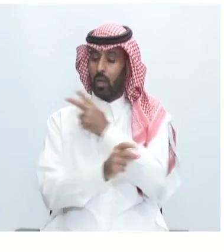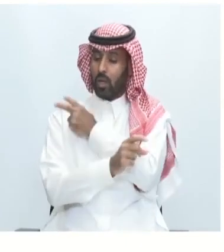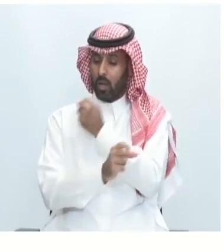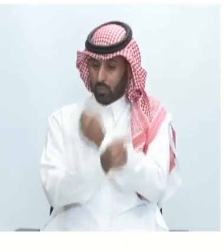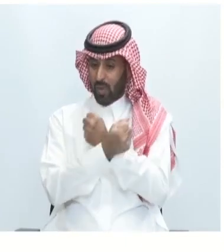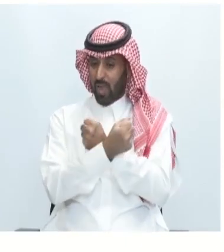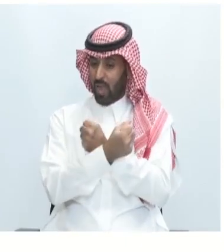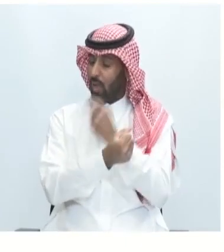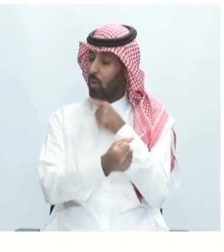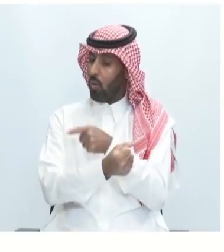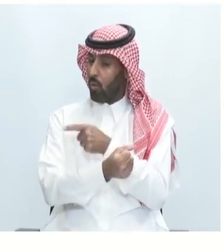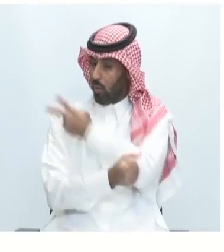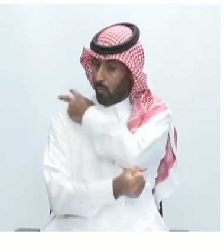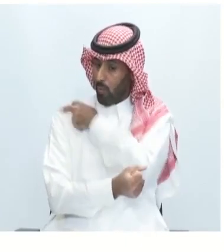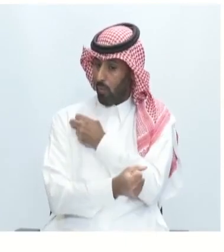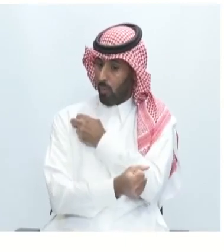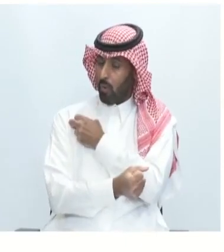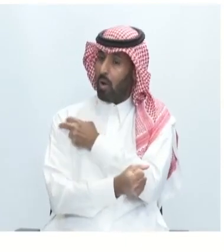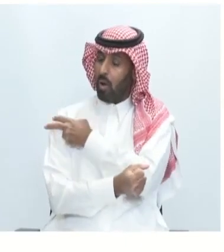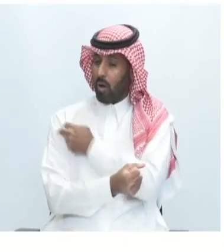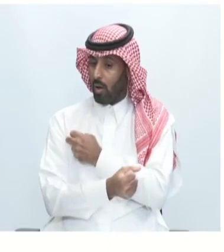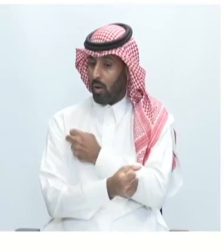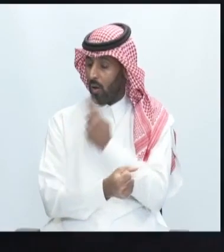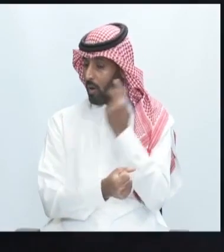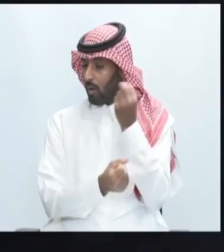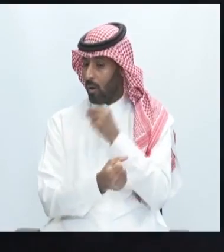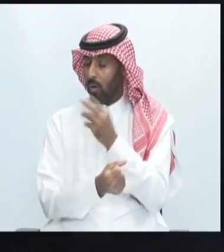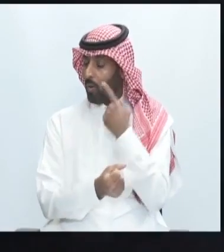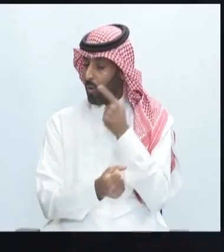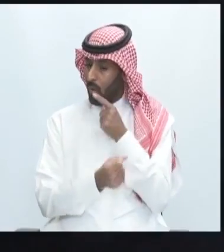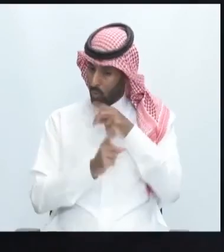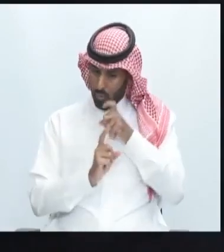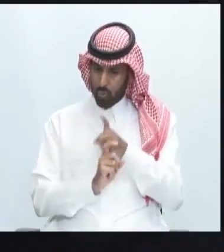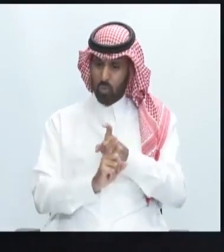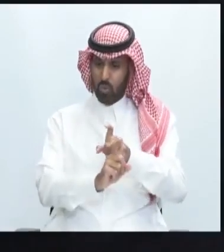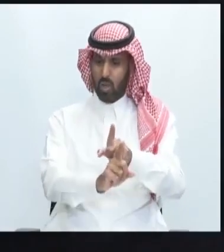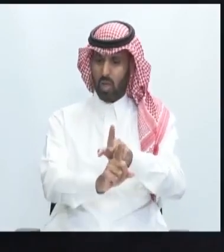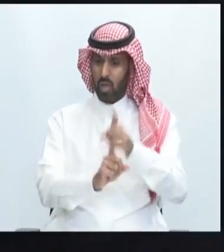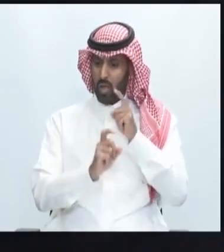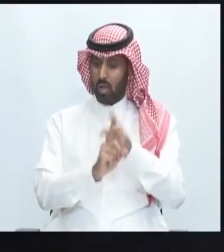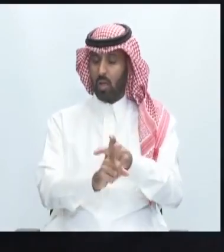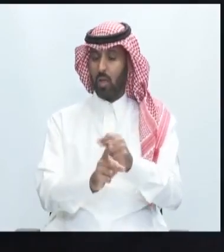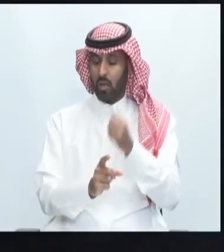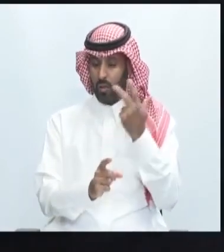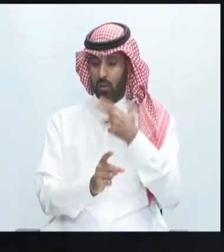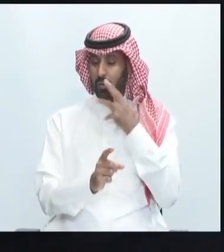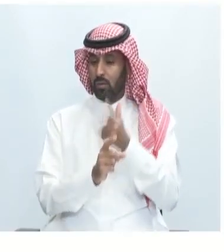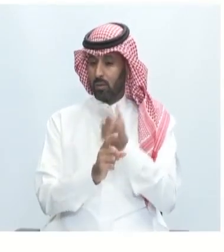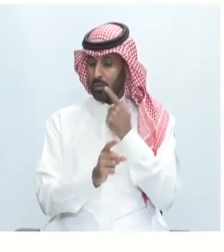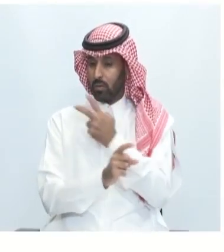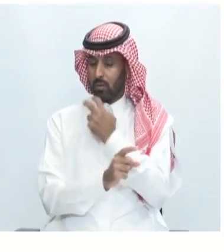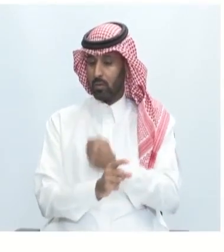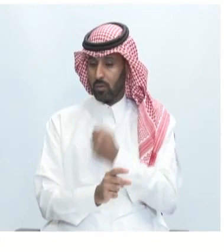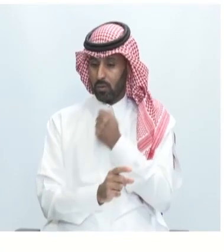caught by. So we wanted to add who chased him. By a 92-year-old